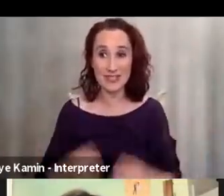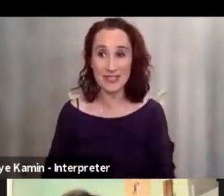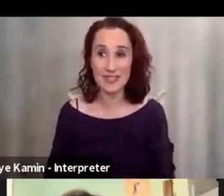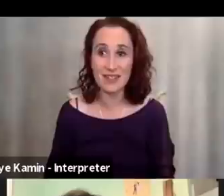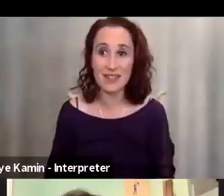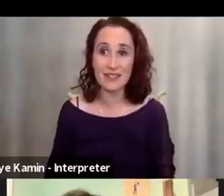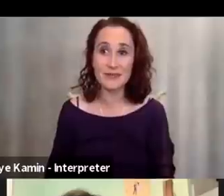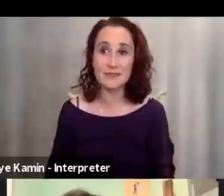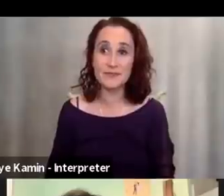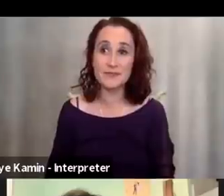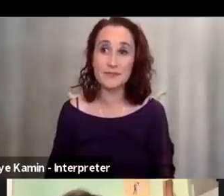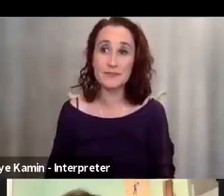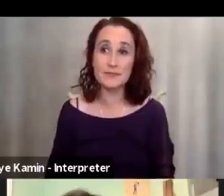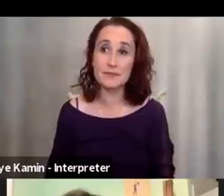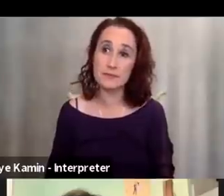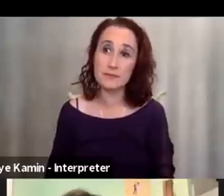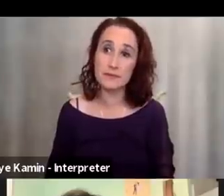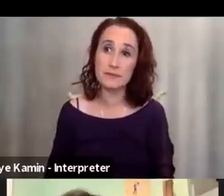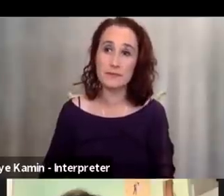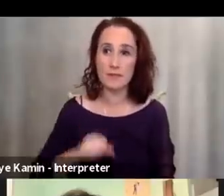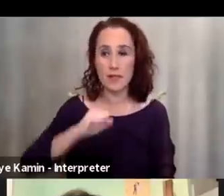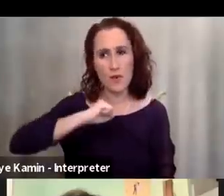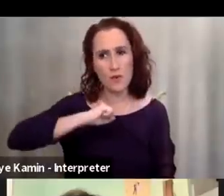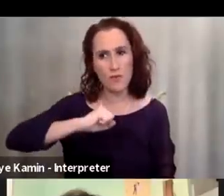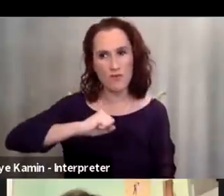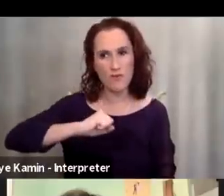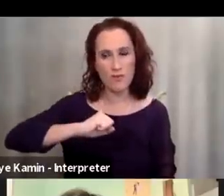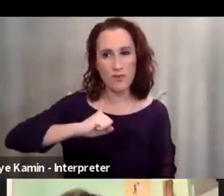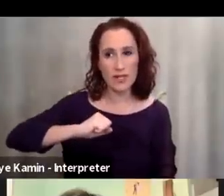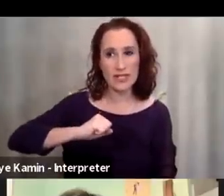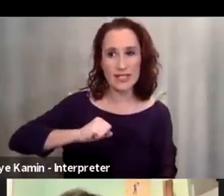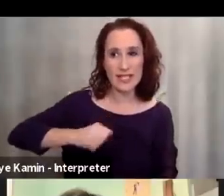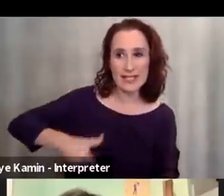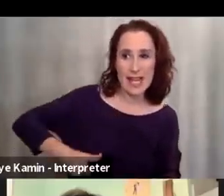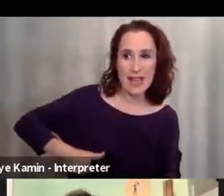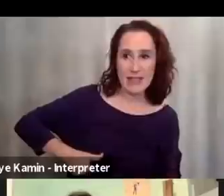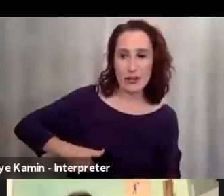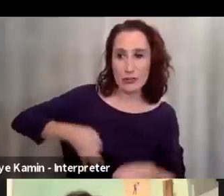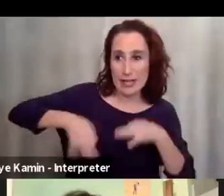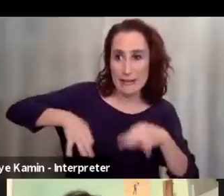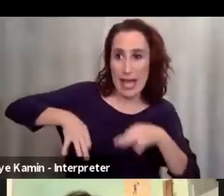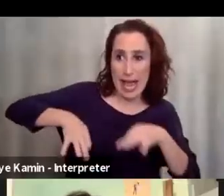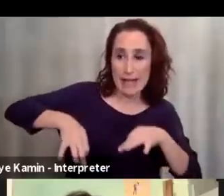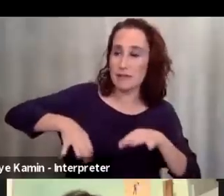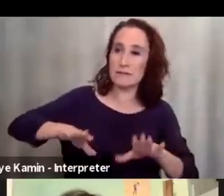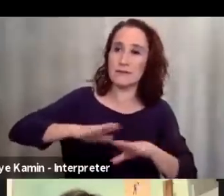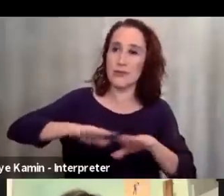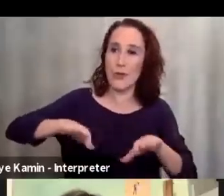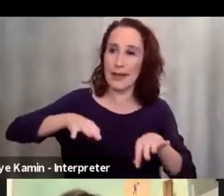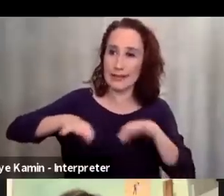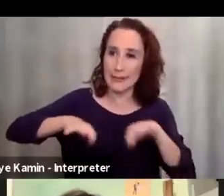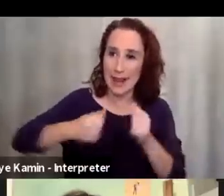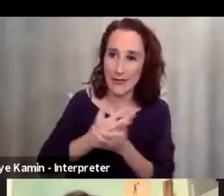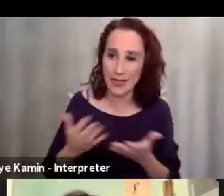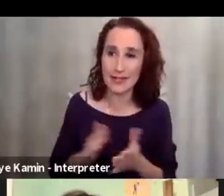don't really resist the urge to explain. And I guess along